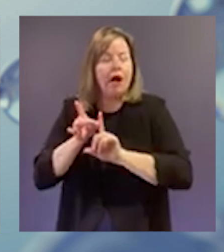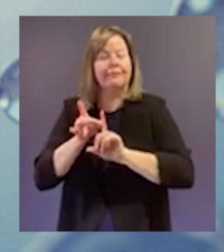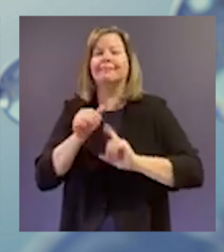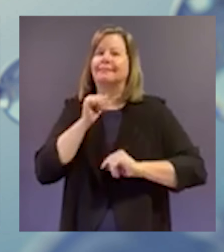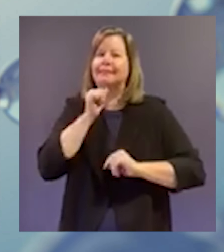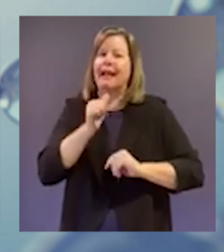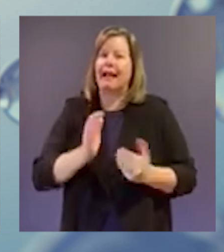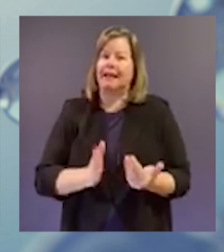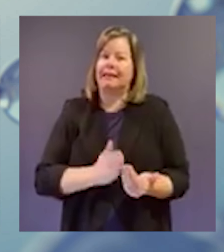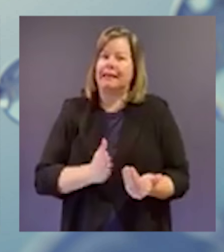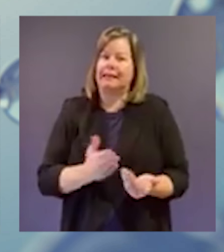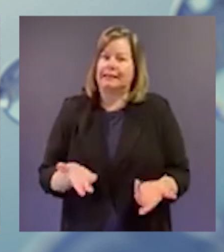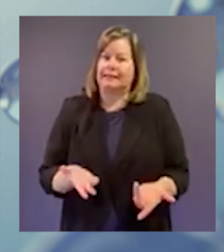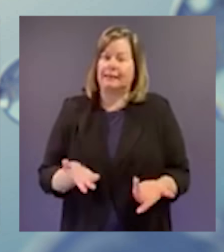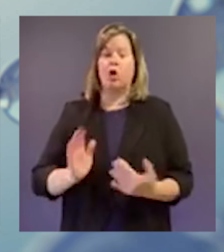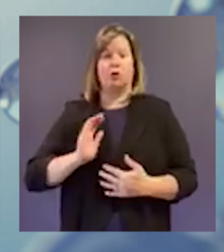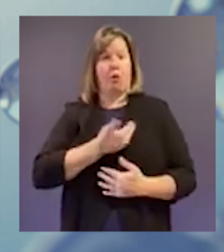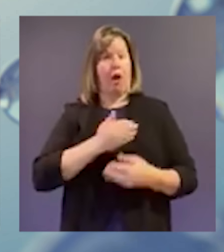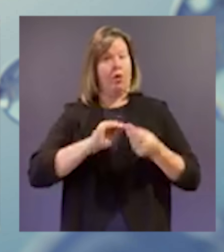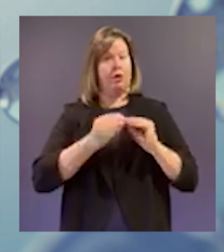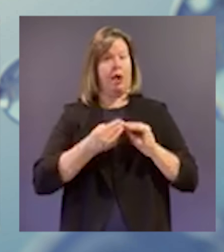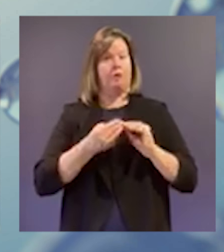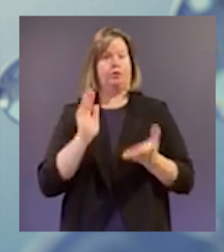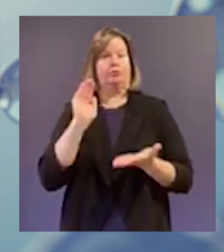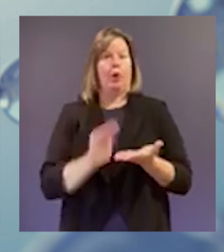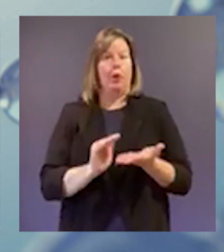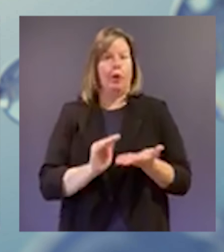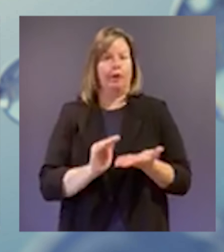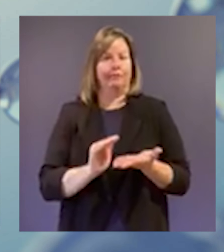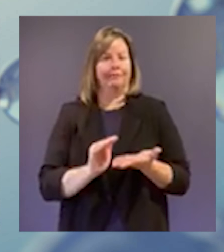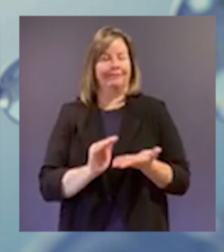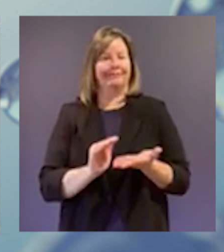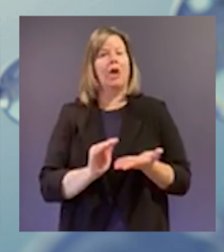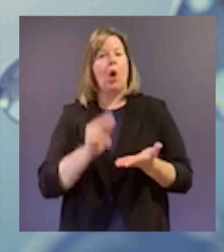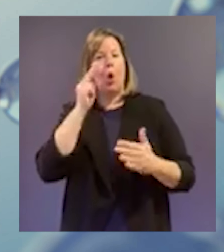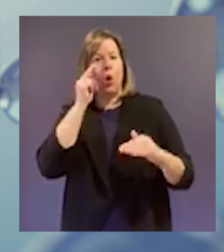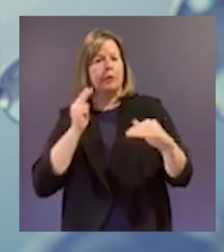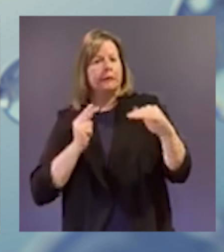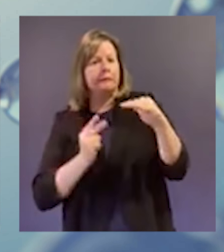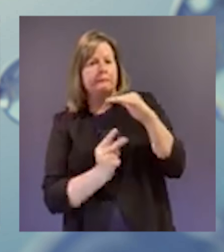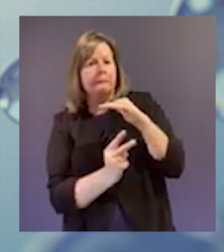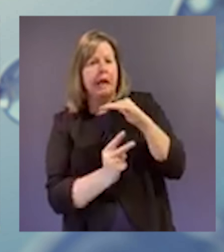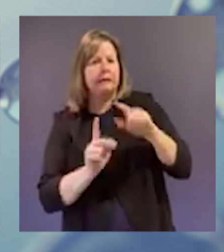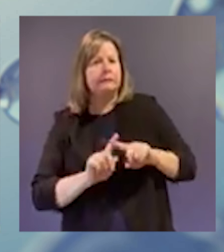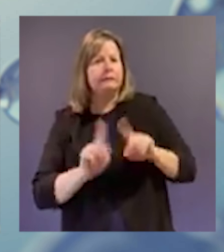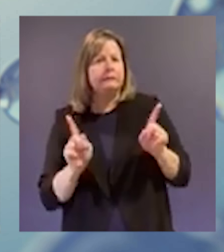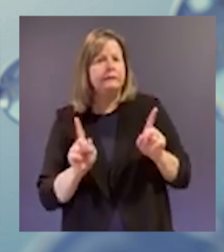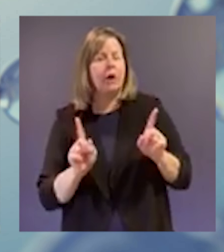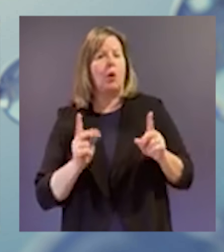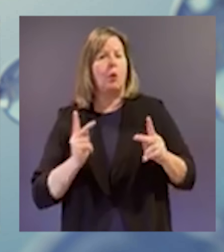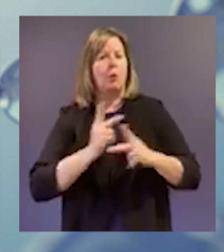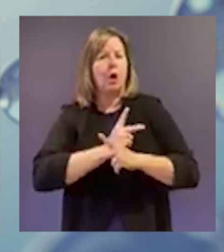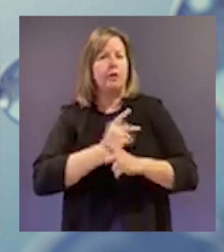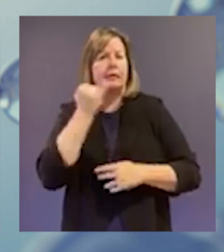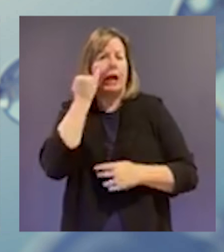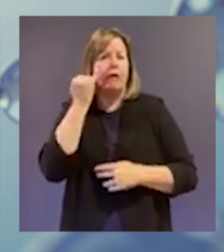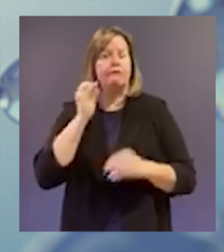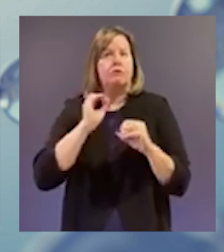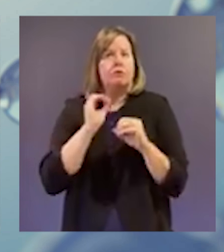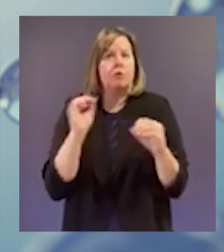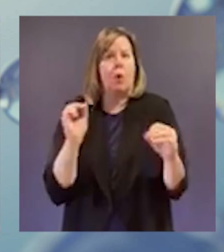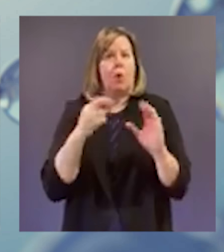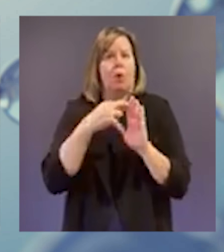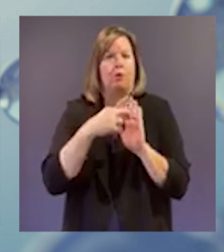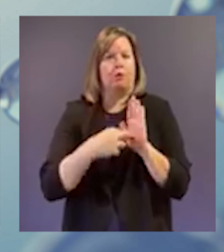much smaller numbers than what we would have expected had no restrictions been put in place. But even